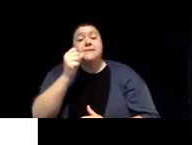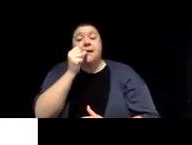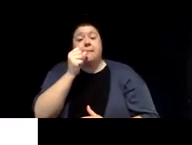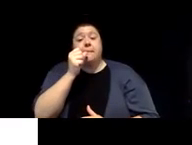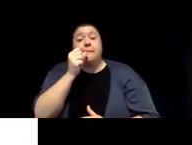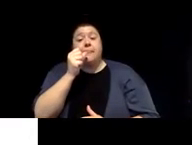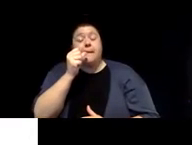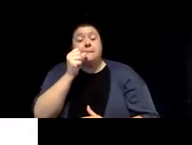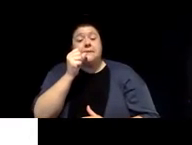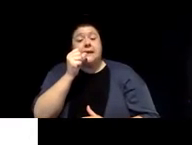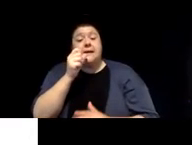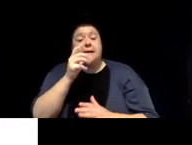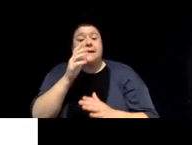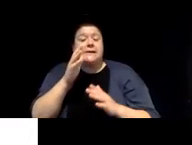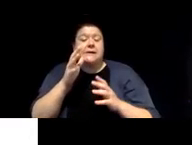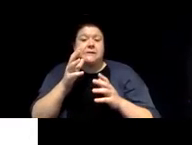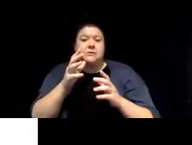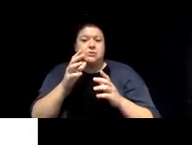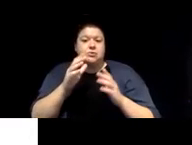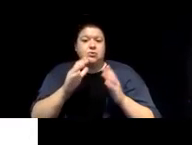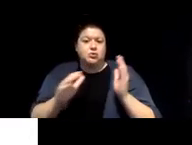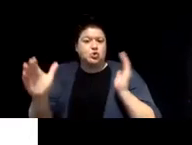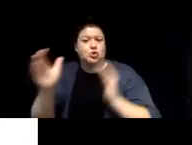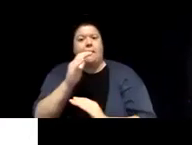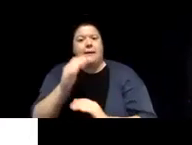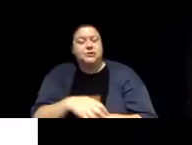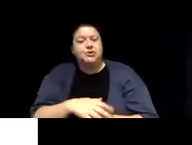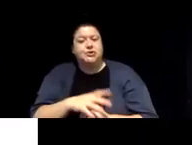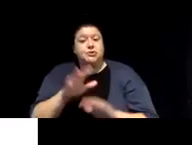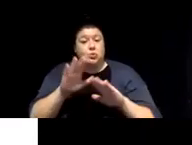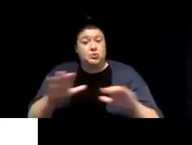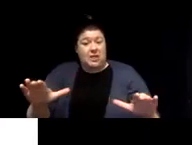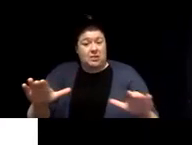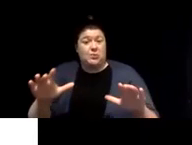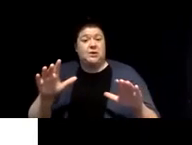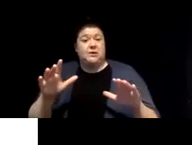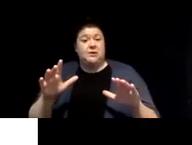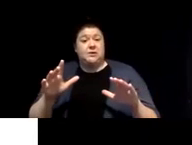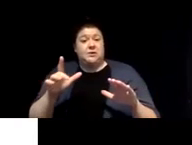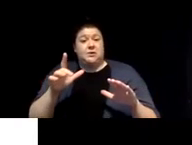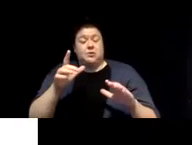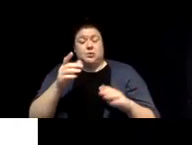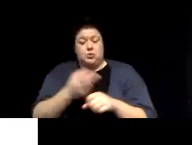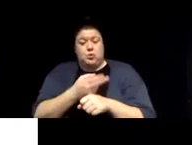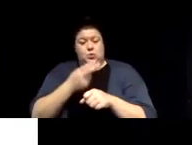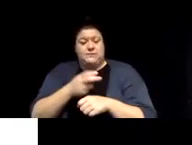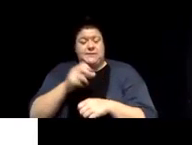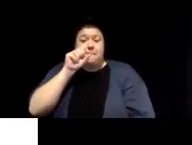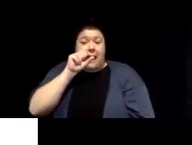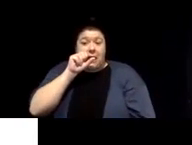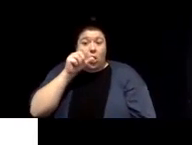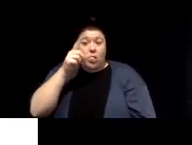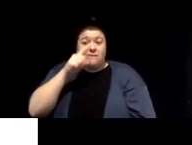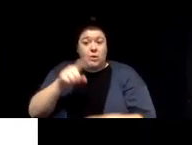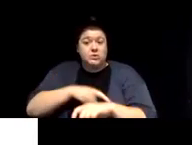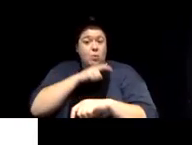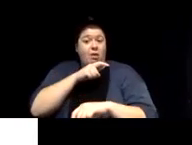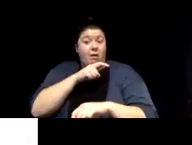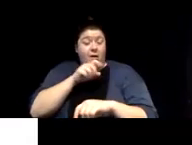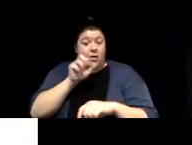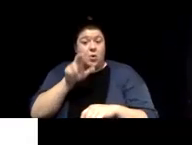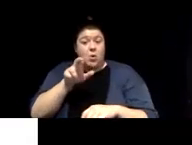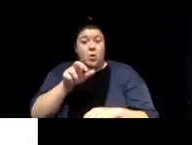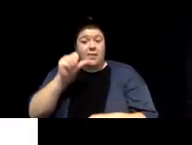excessive thumb sucking. So children who use a bottle for too long and they're sucking, or they're